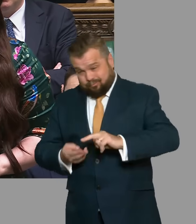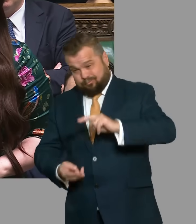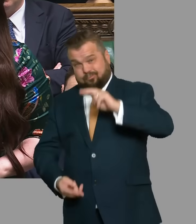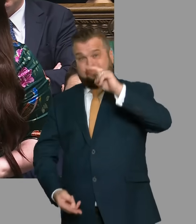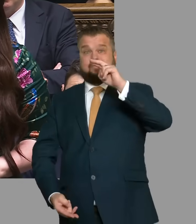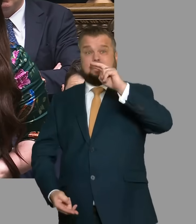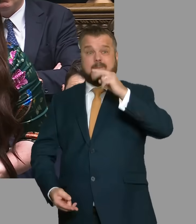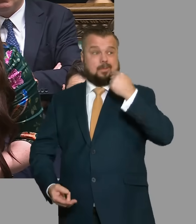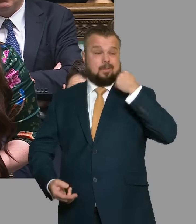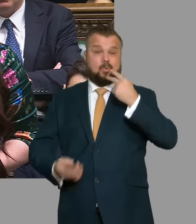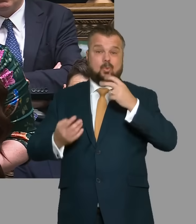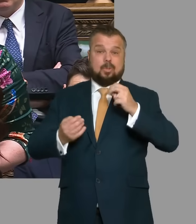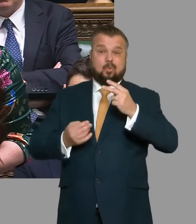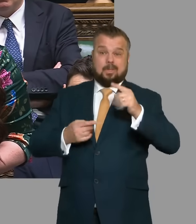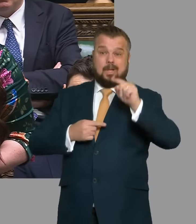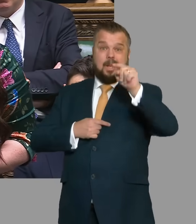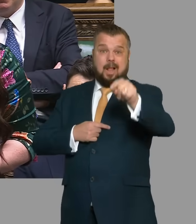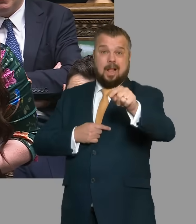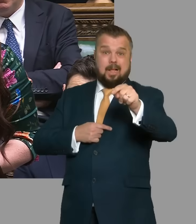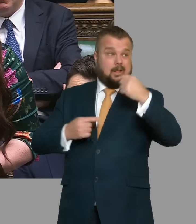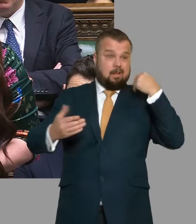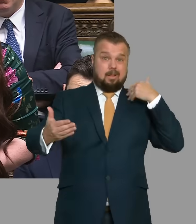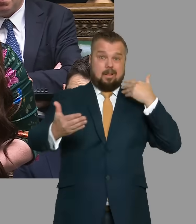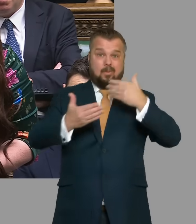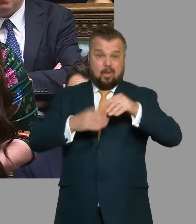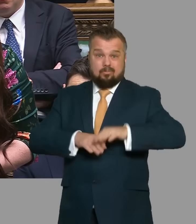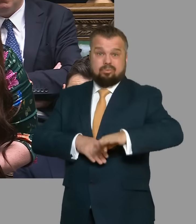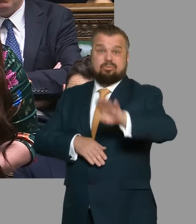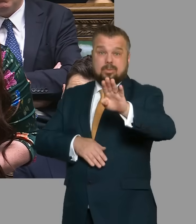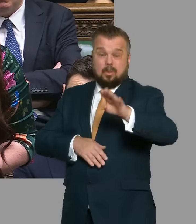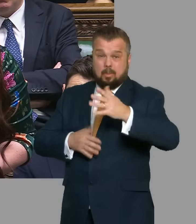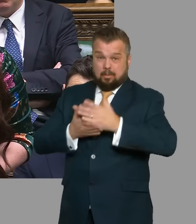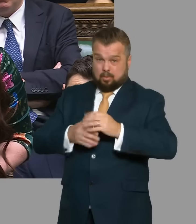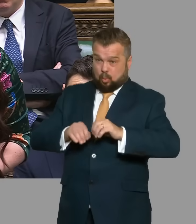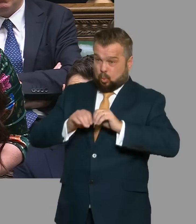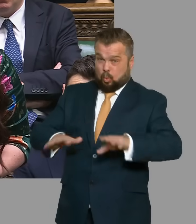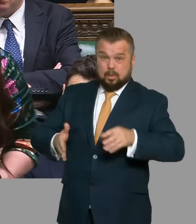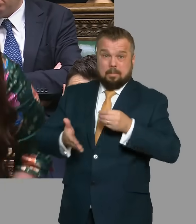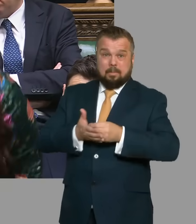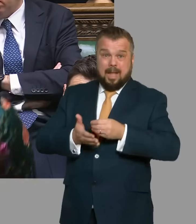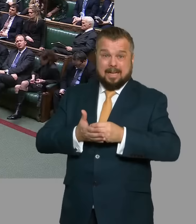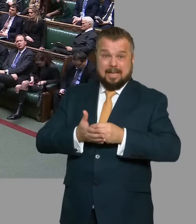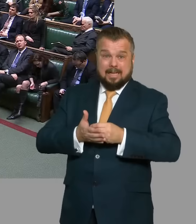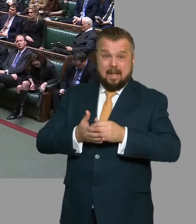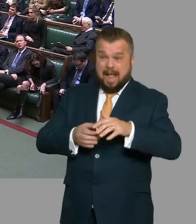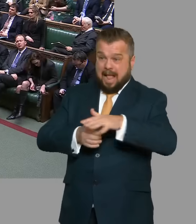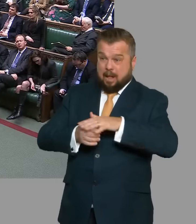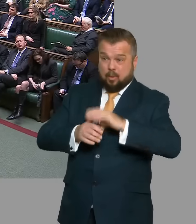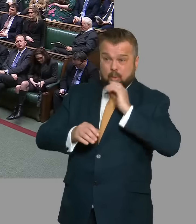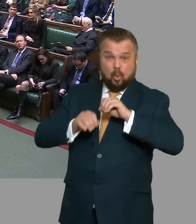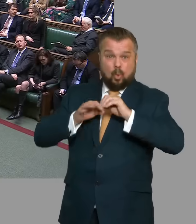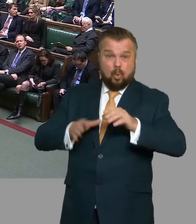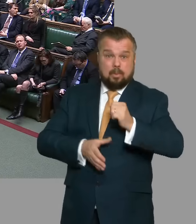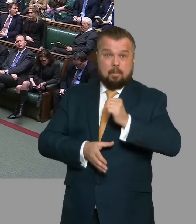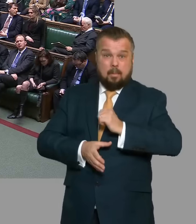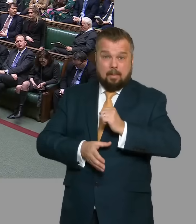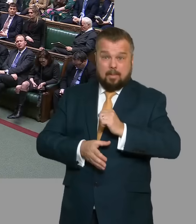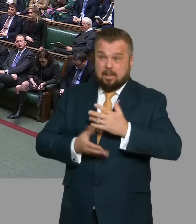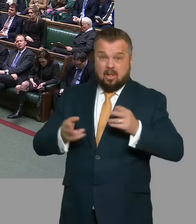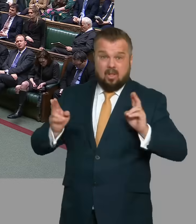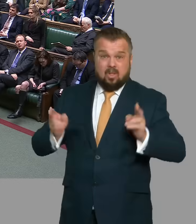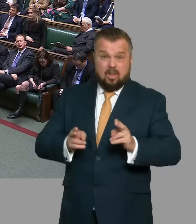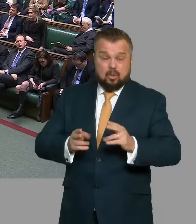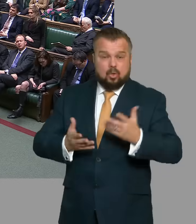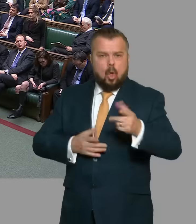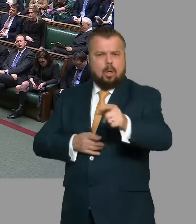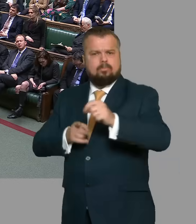a 2,000% tax attack on working family businesses like this pub? Prime Minister. Well, Mr Speaker, we're